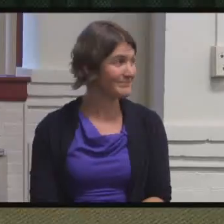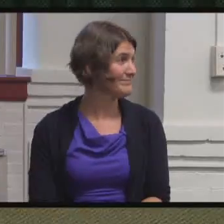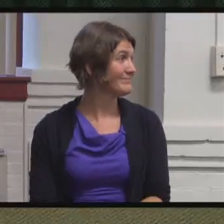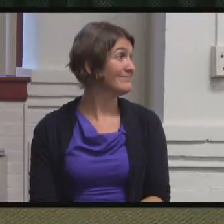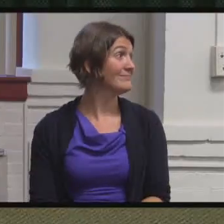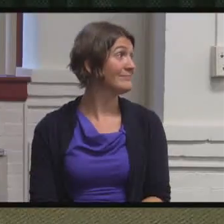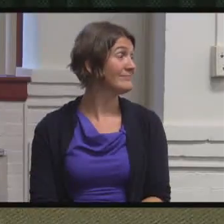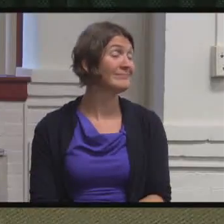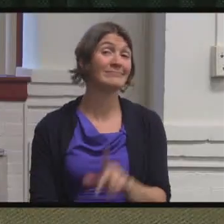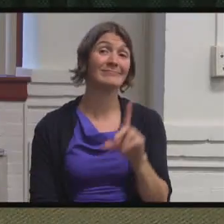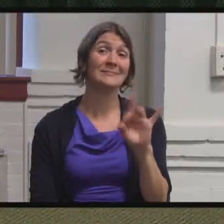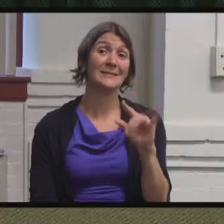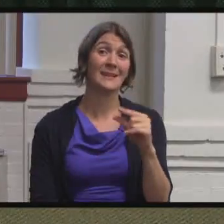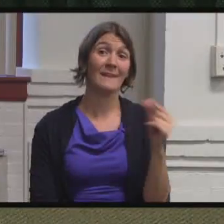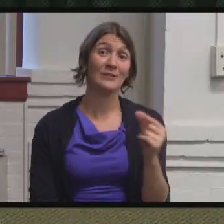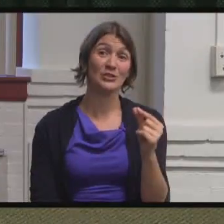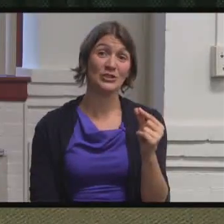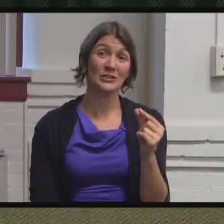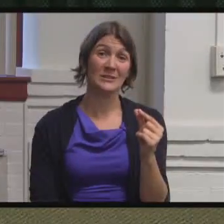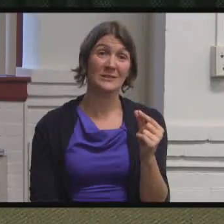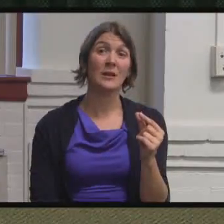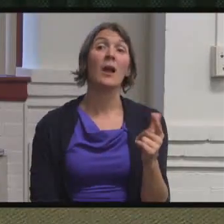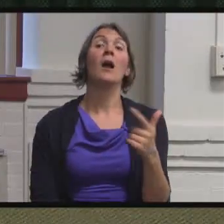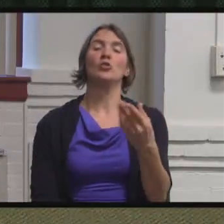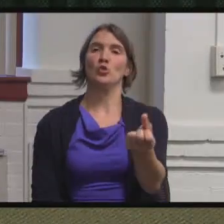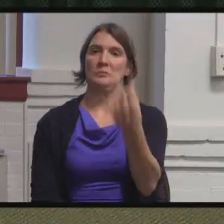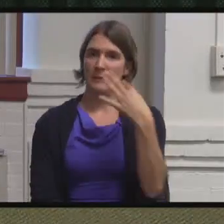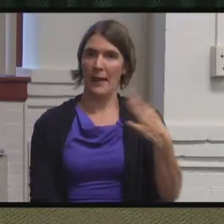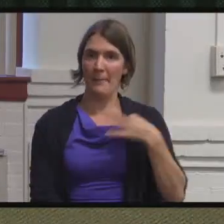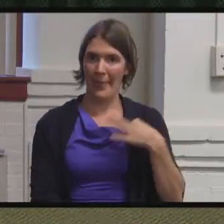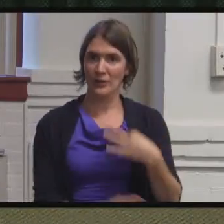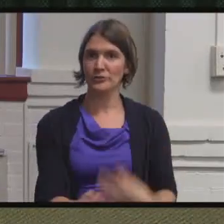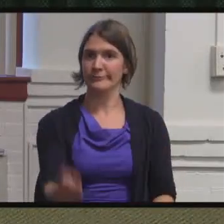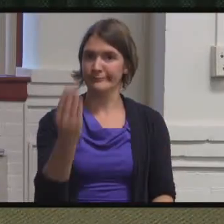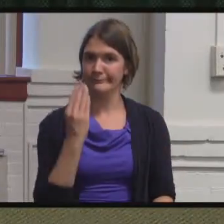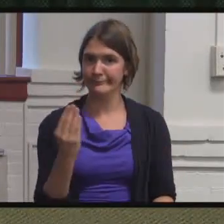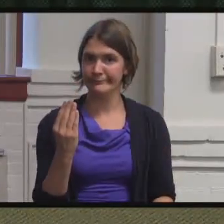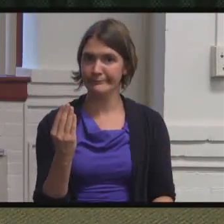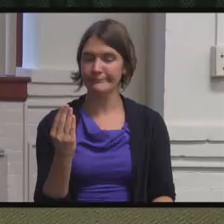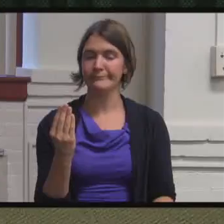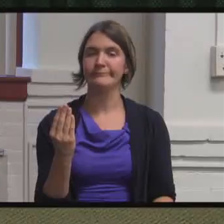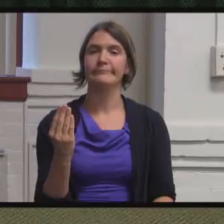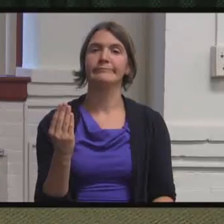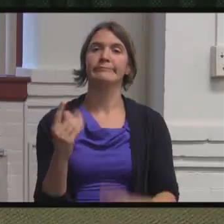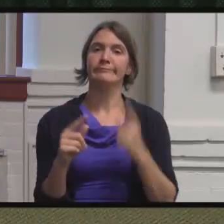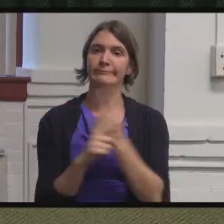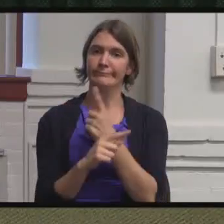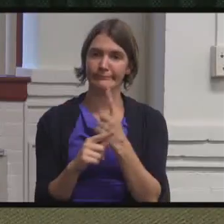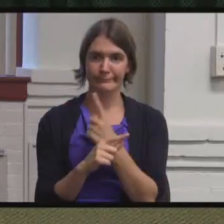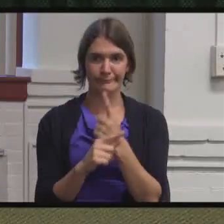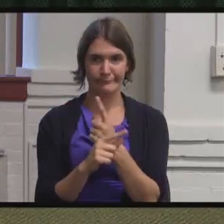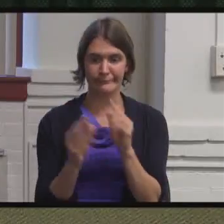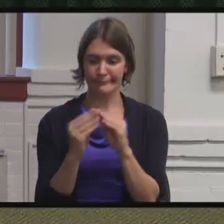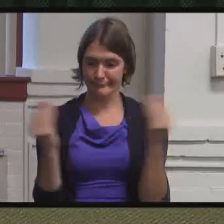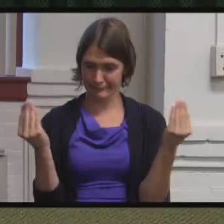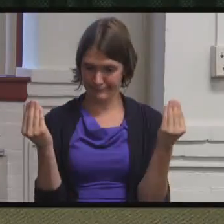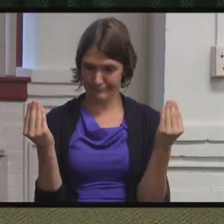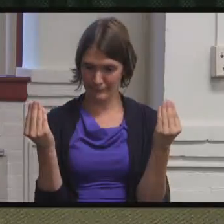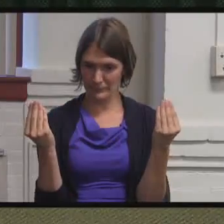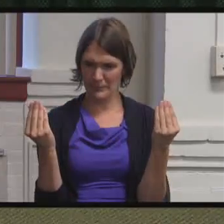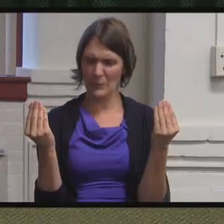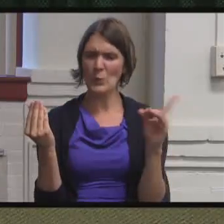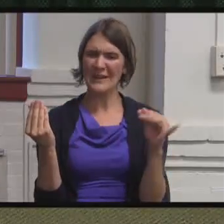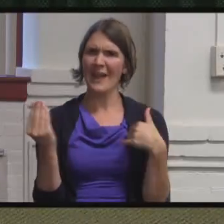Excellent. So in the materials we received with our select board binder, there were